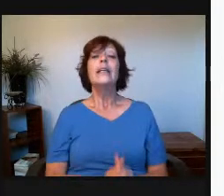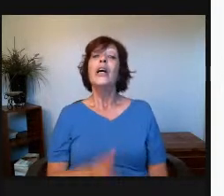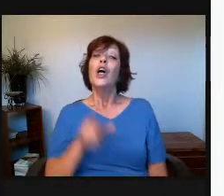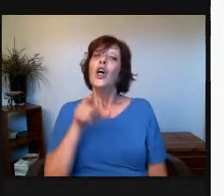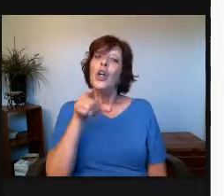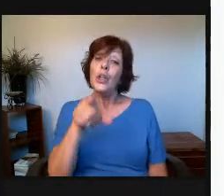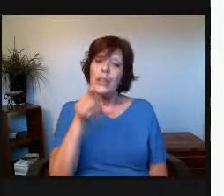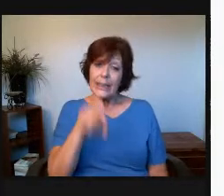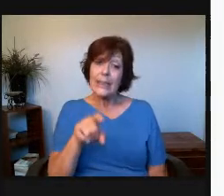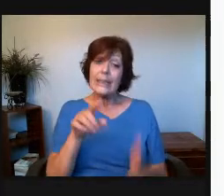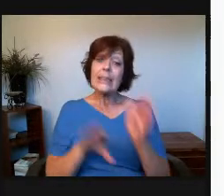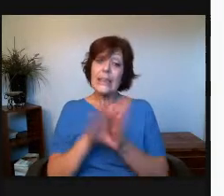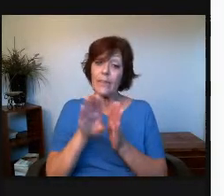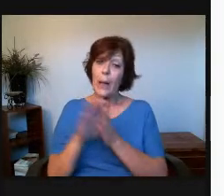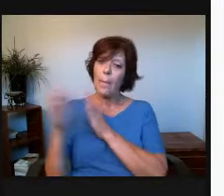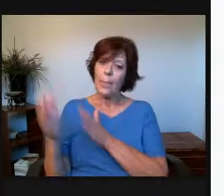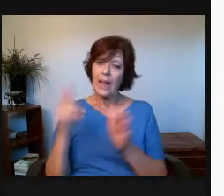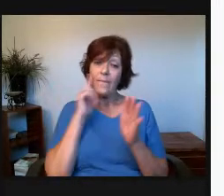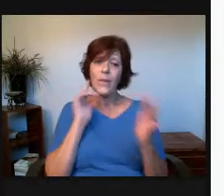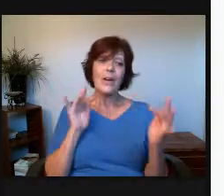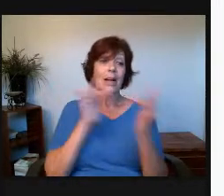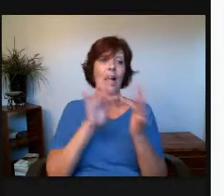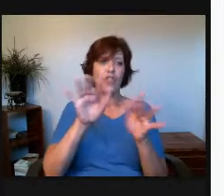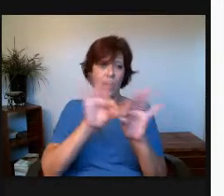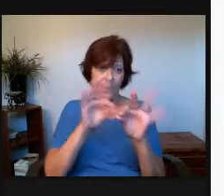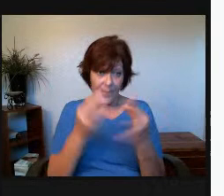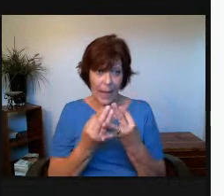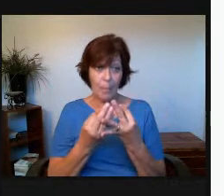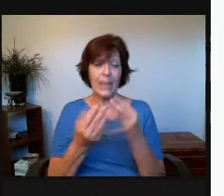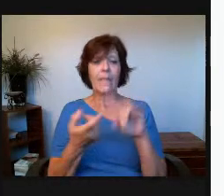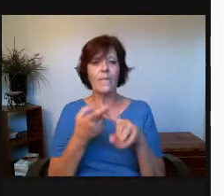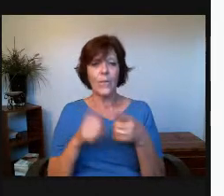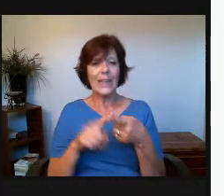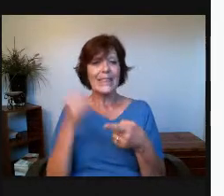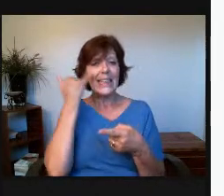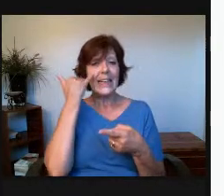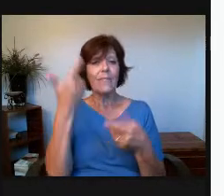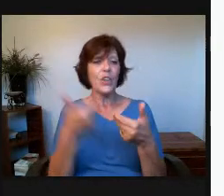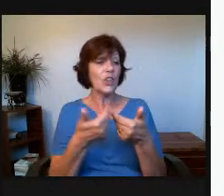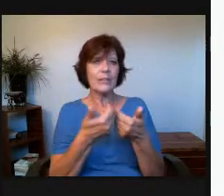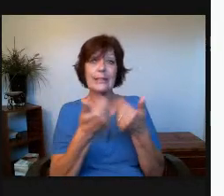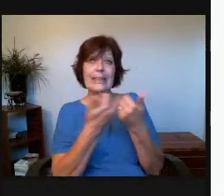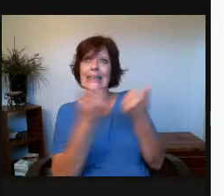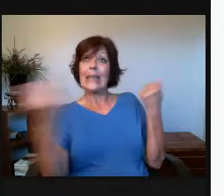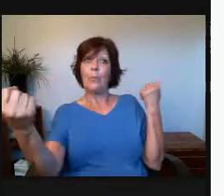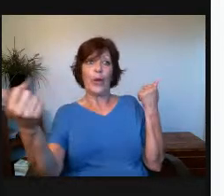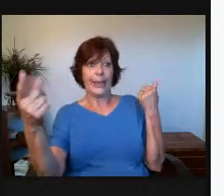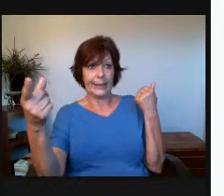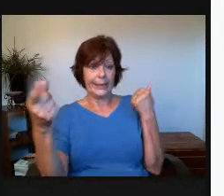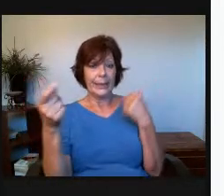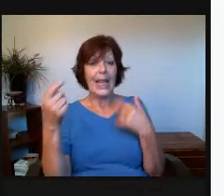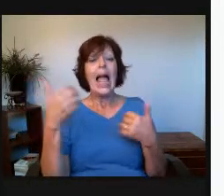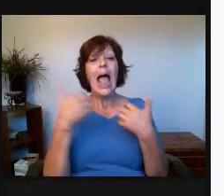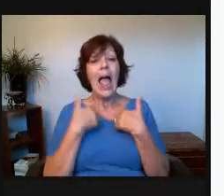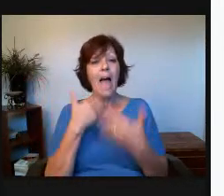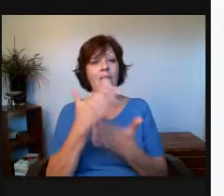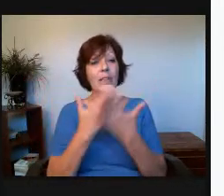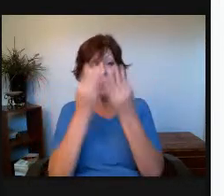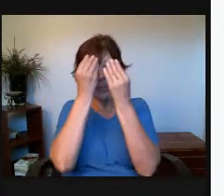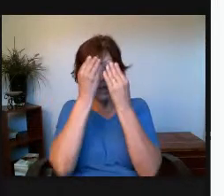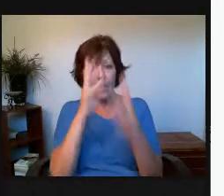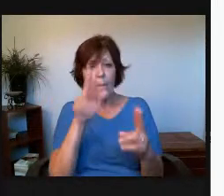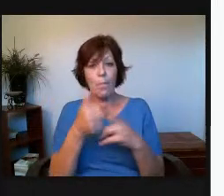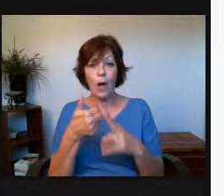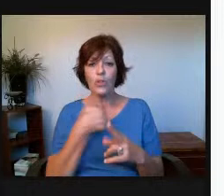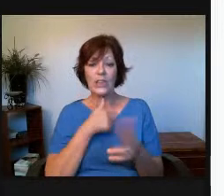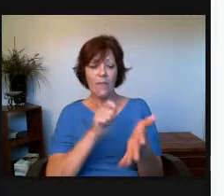to develop a plan for contacting your family and friends if you are separated. Have some key information about yourself